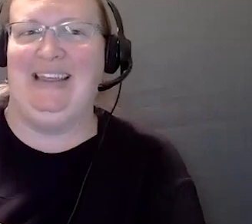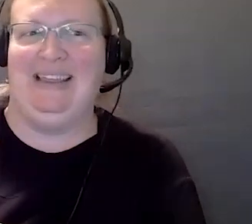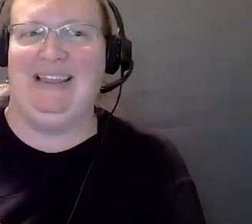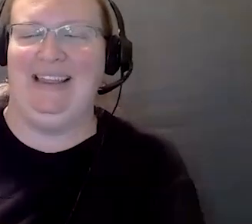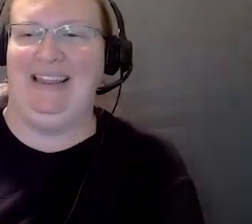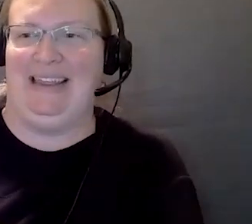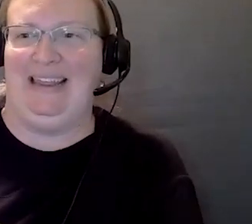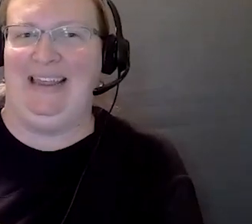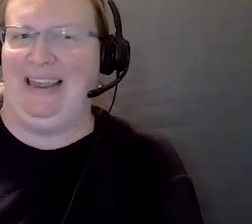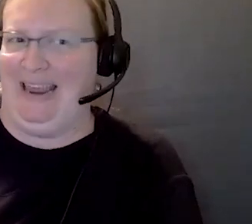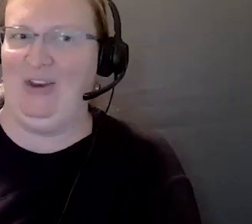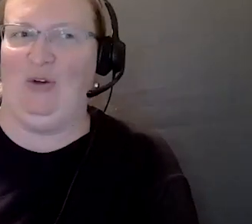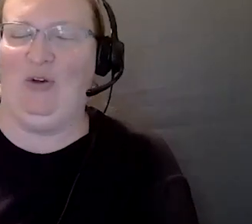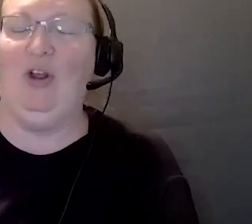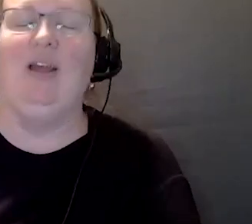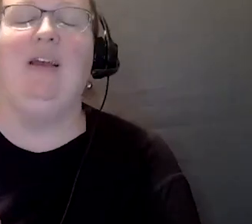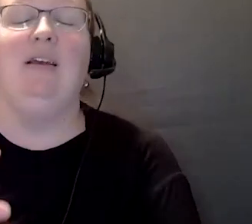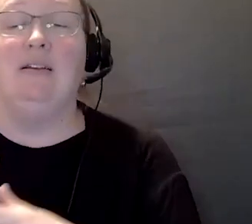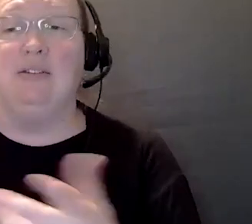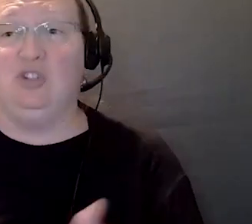Sydney resides in Regina, Saskatchewan.